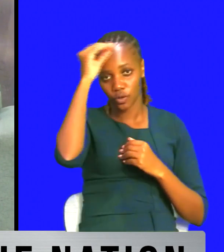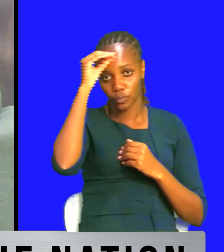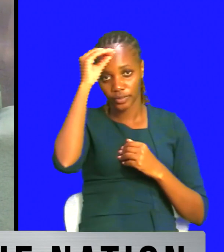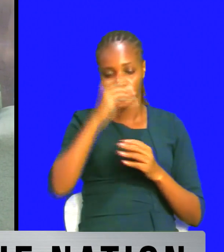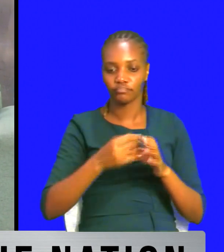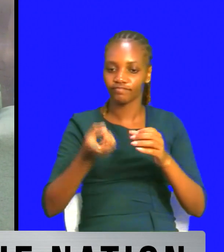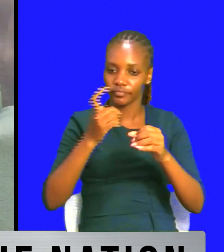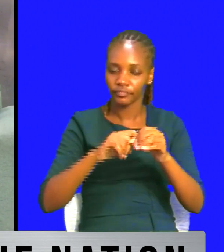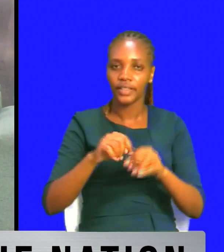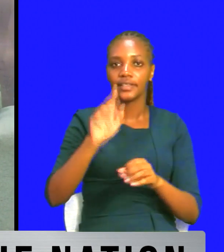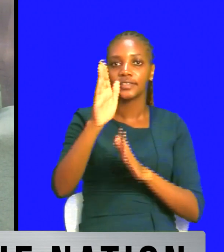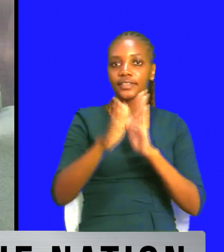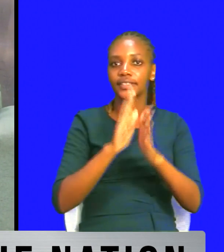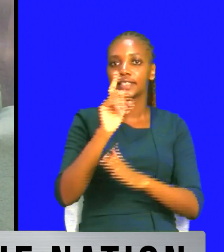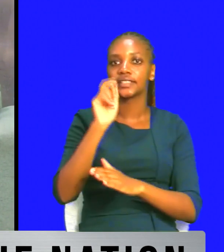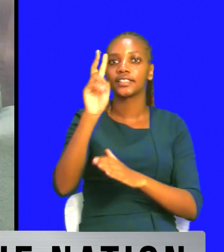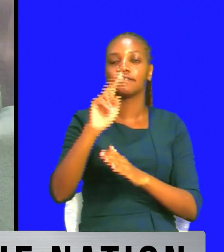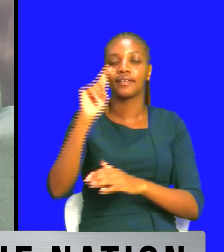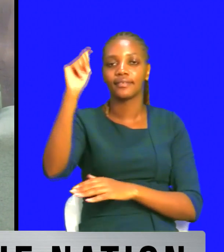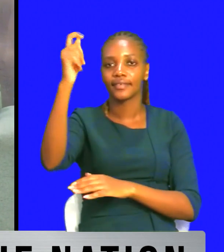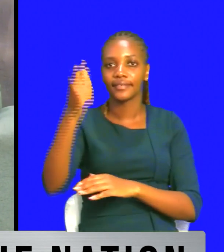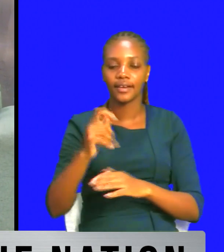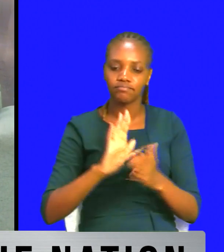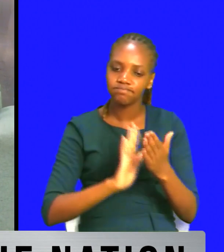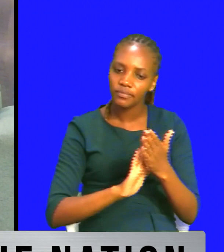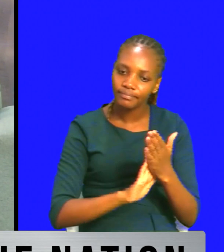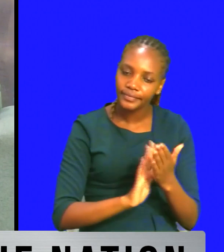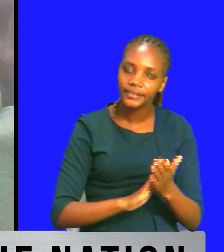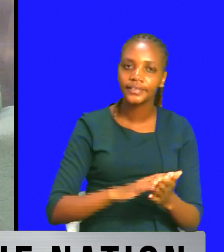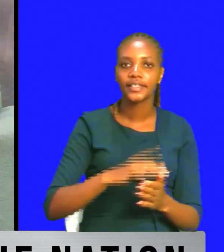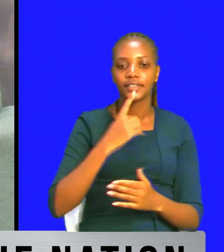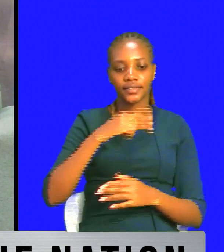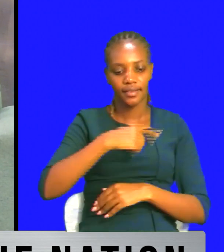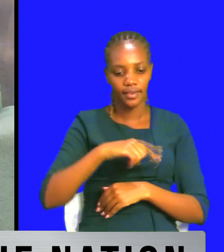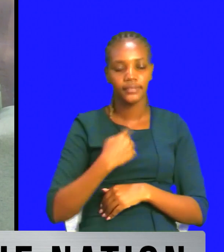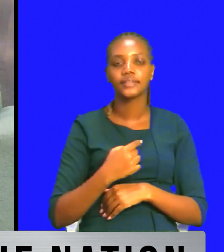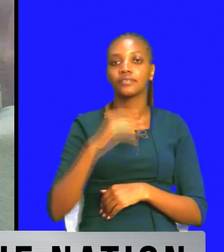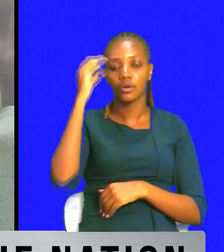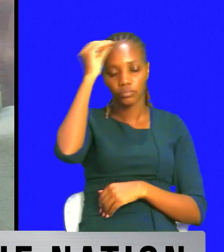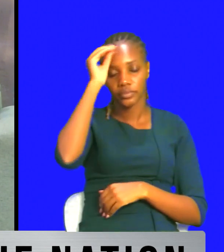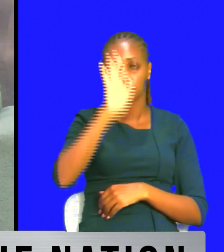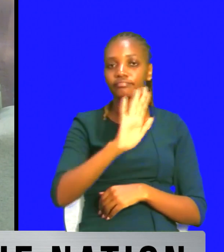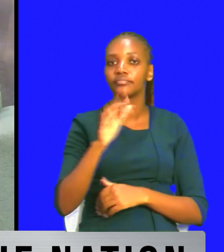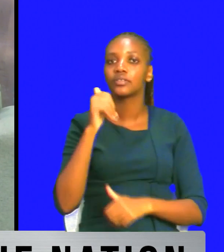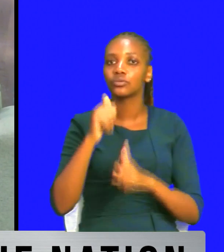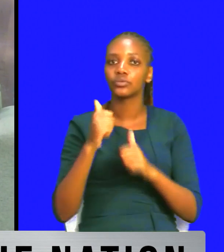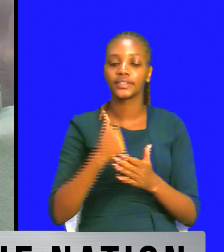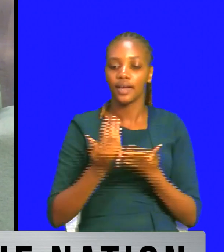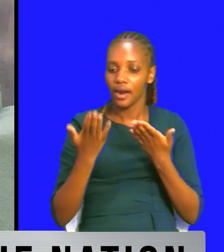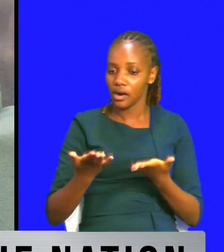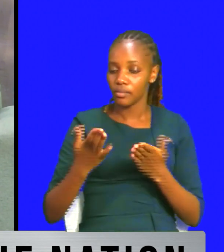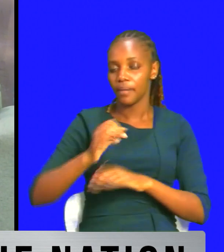there, Science TV Kenya. Give us your views. Find a way of speaking to us. Hapa tunachapa